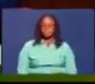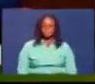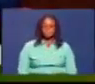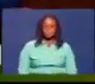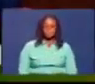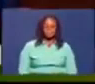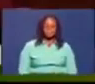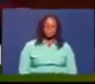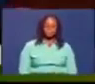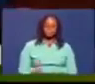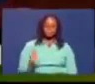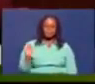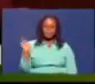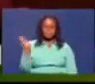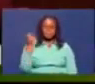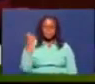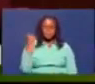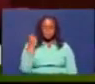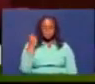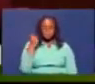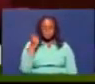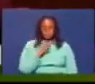stops with us. We need